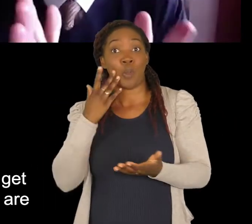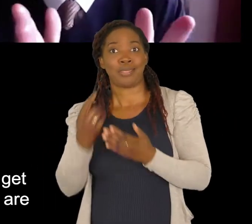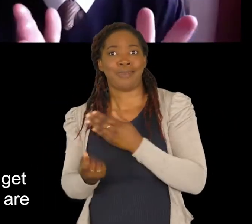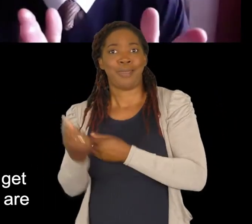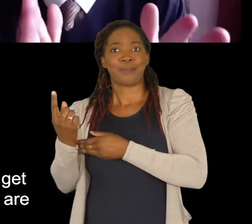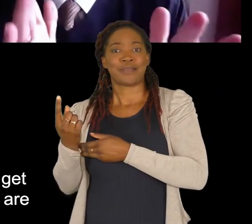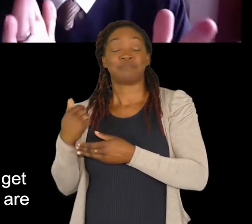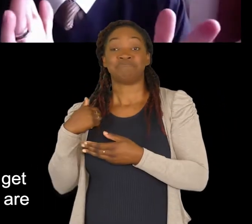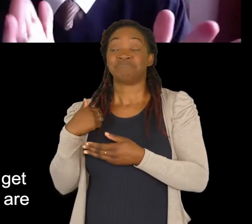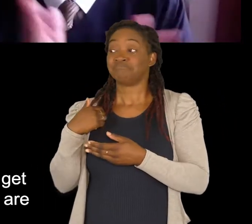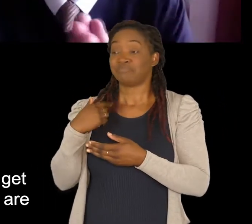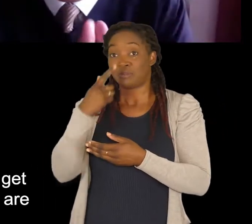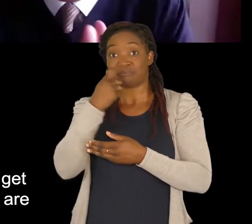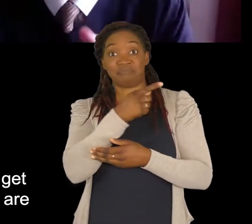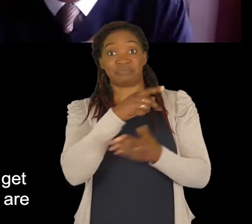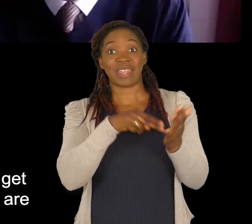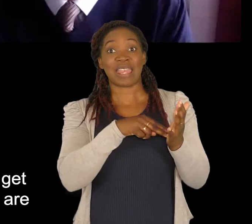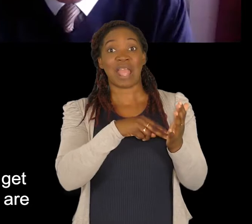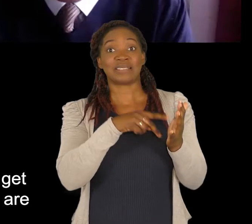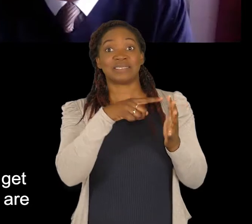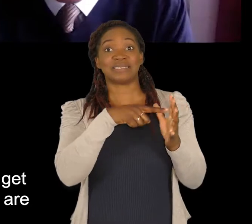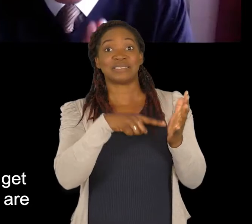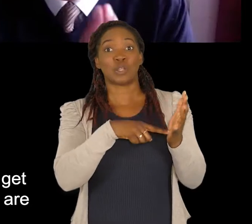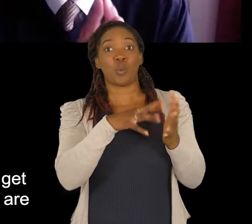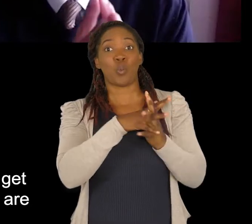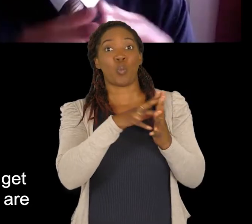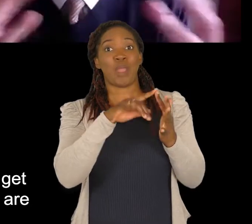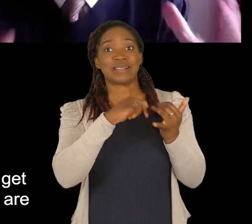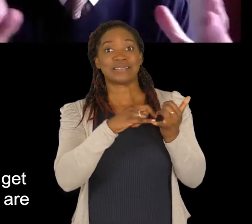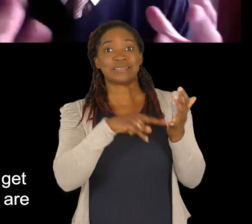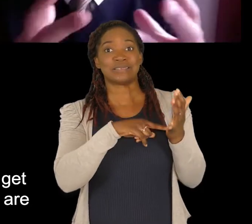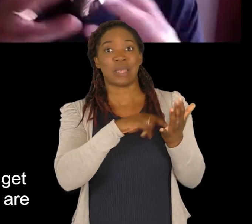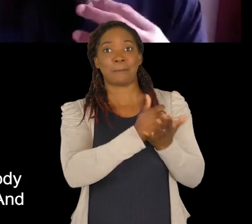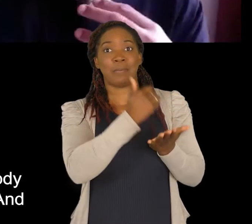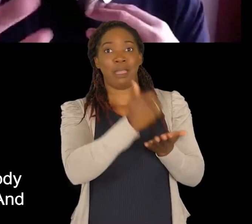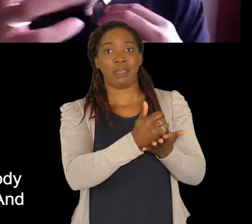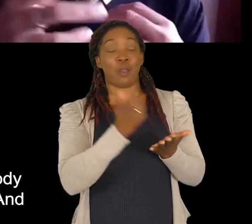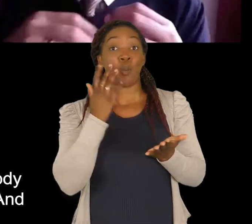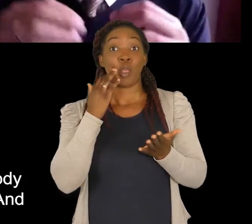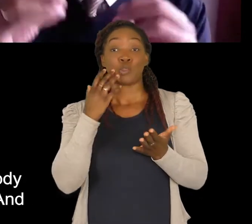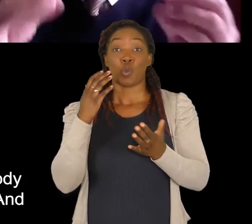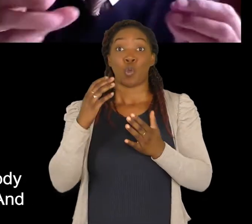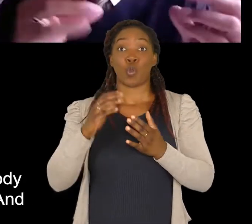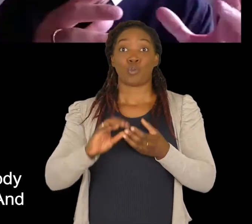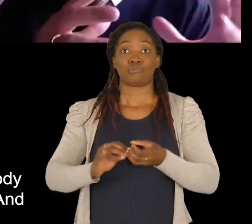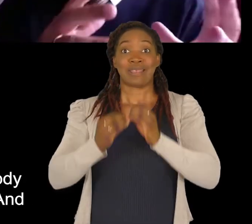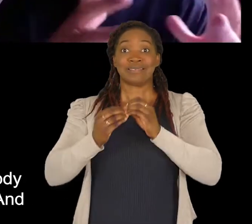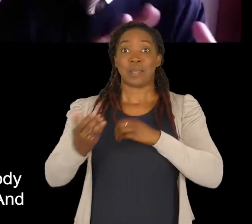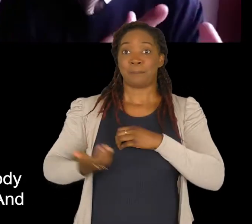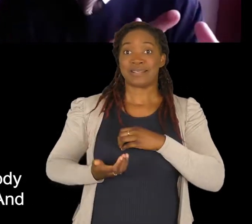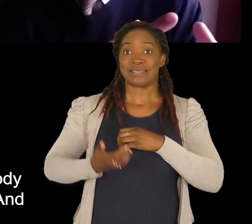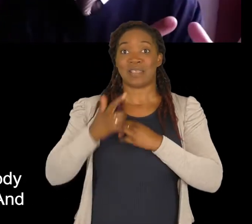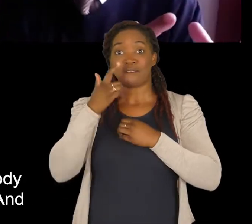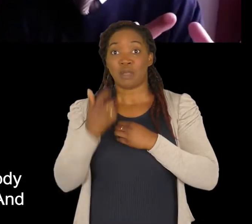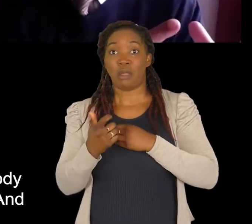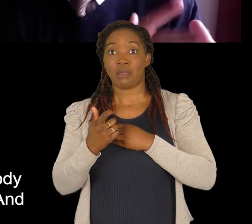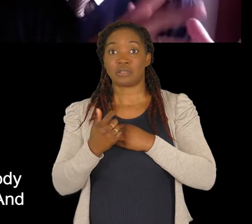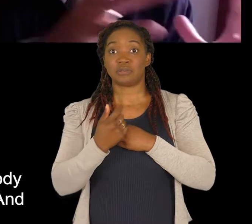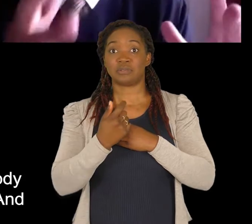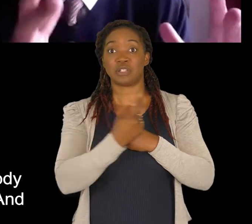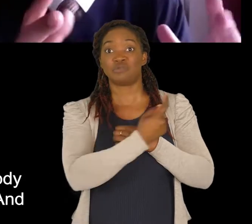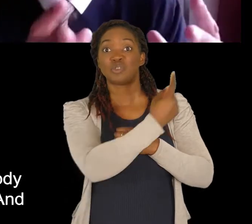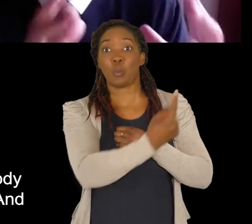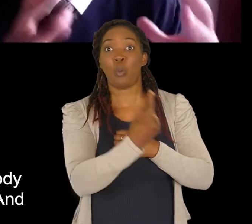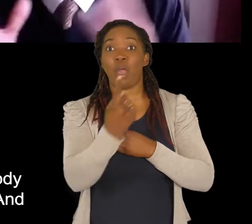as that happened, we managed to get NatWest on board. You know, another thing when you're building a business is to try and find somebody that